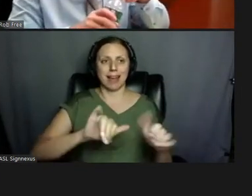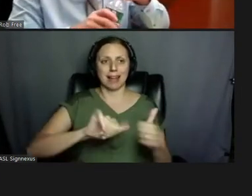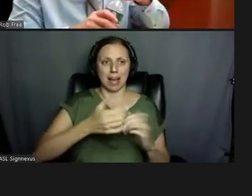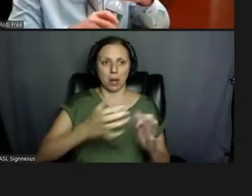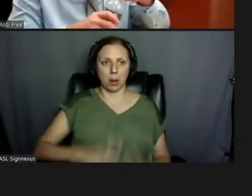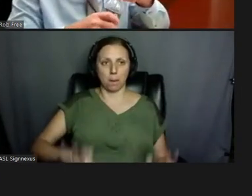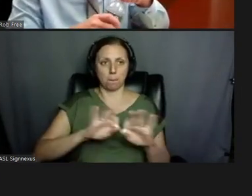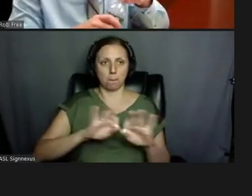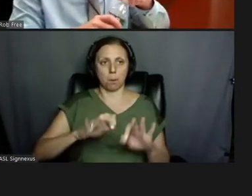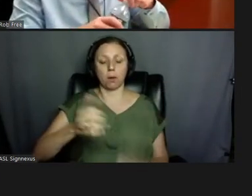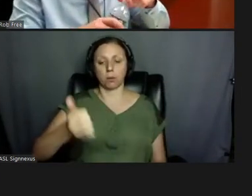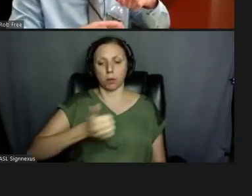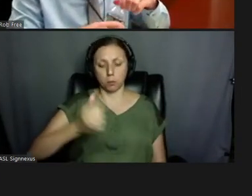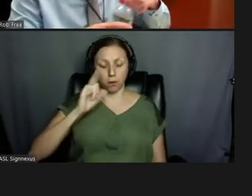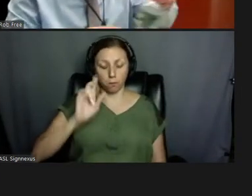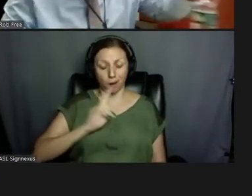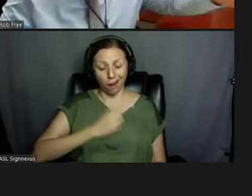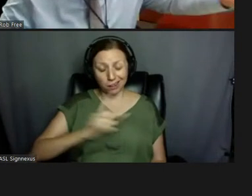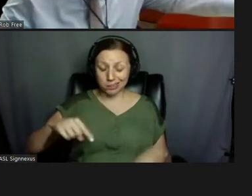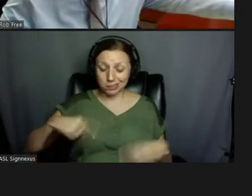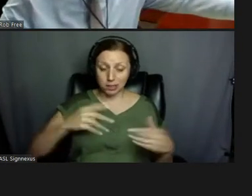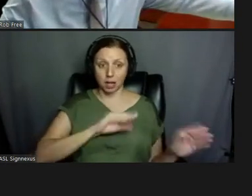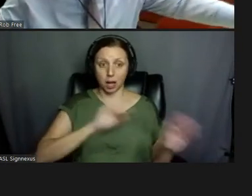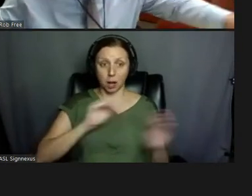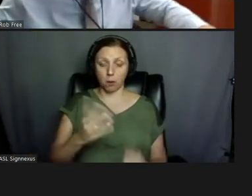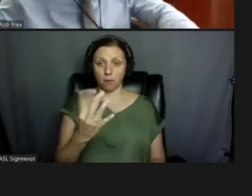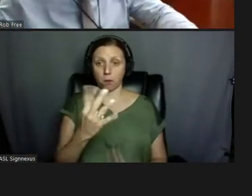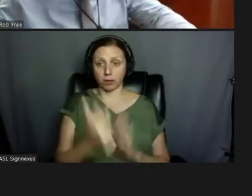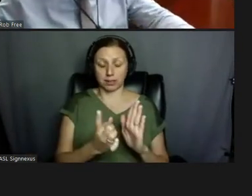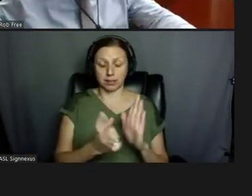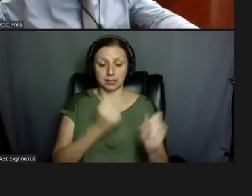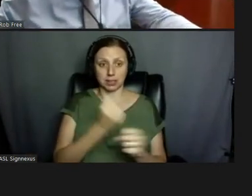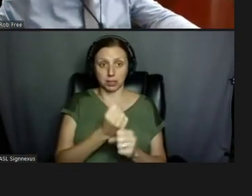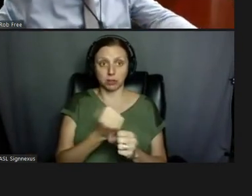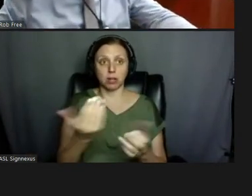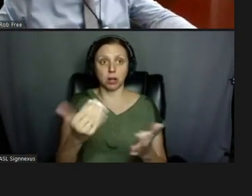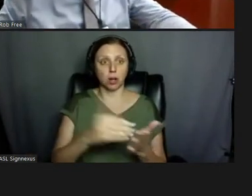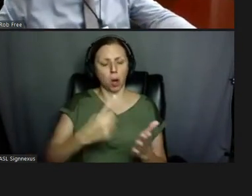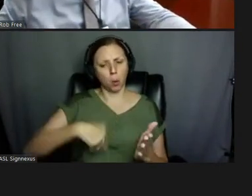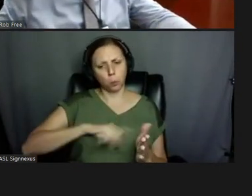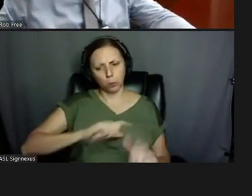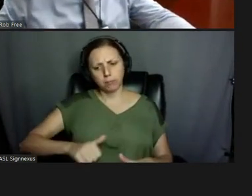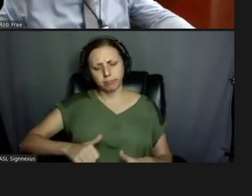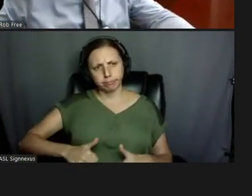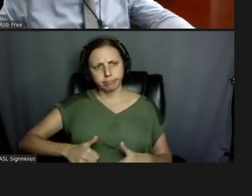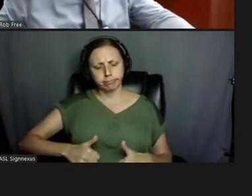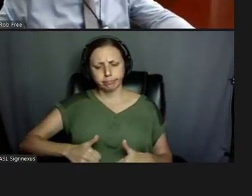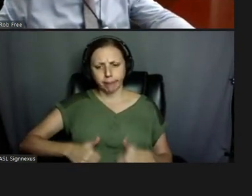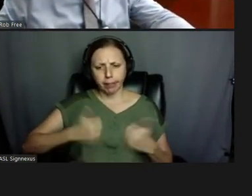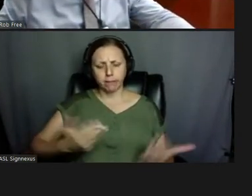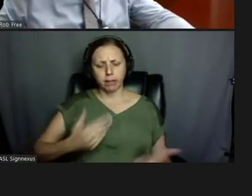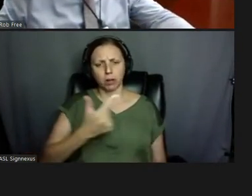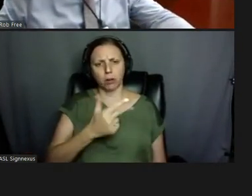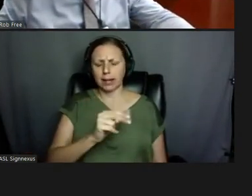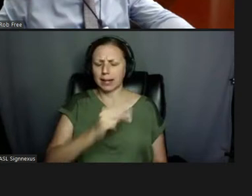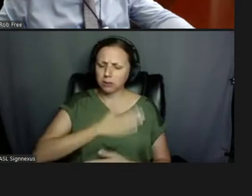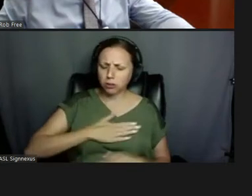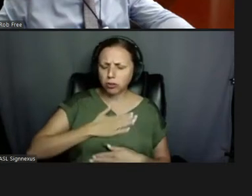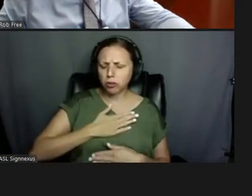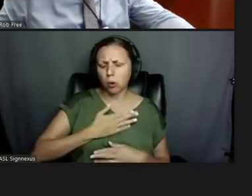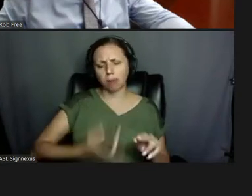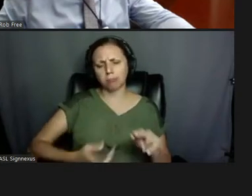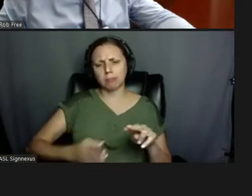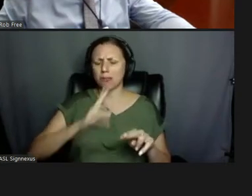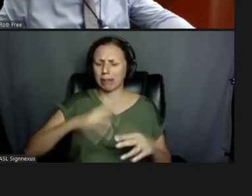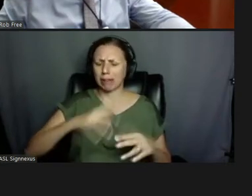is. And since that move 14 years ago, we continue to enjoy living in Great Neck despite the high taxes and the rising LIRR